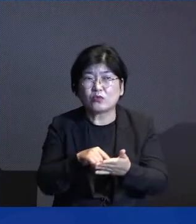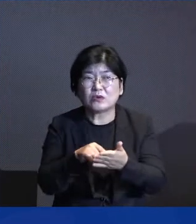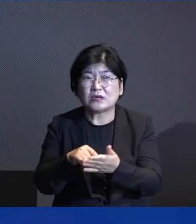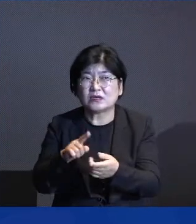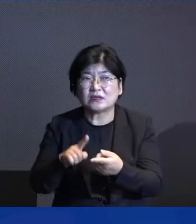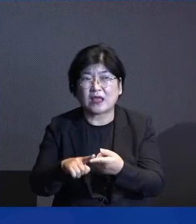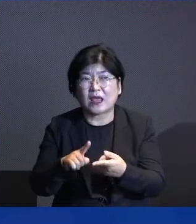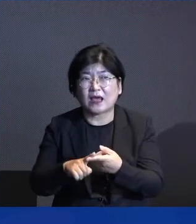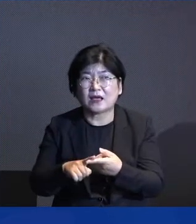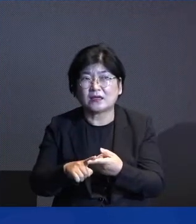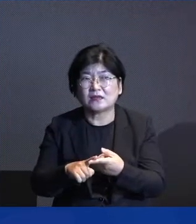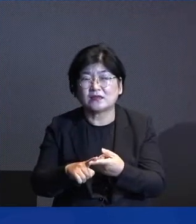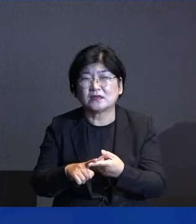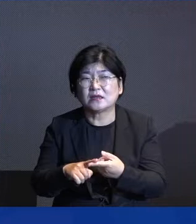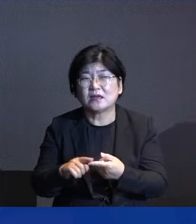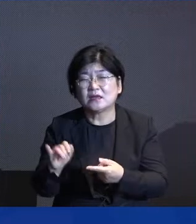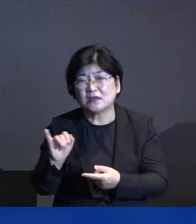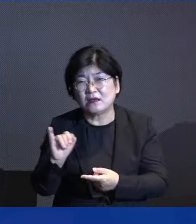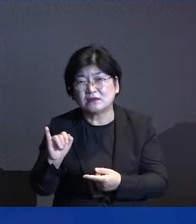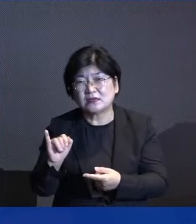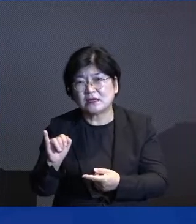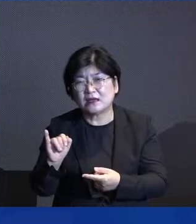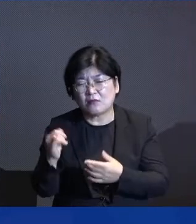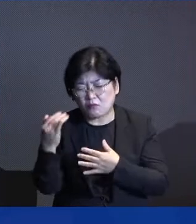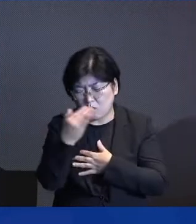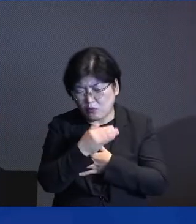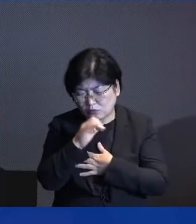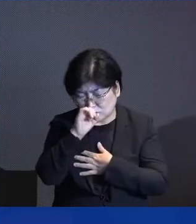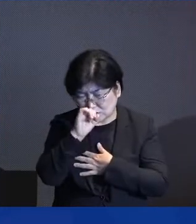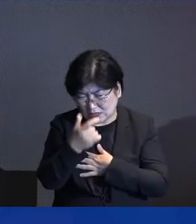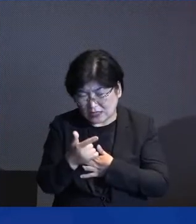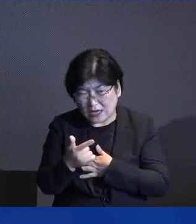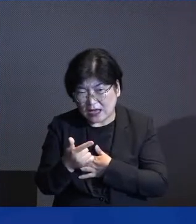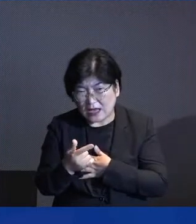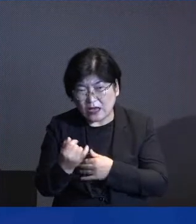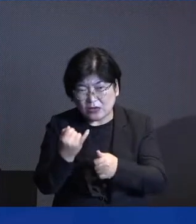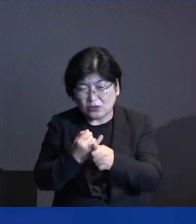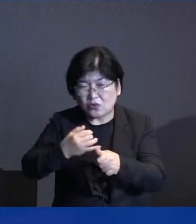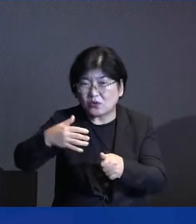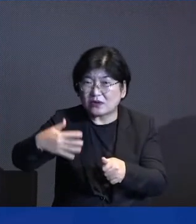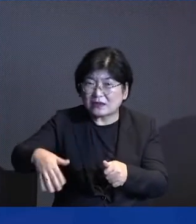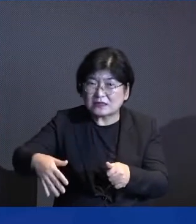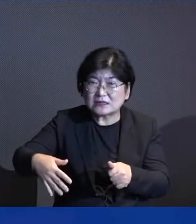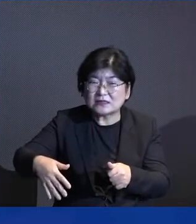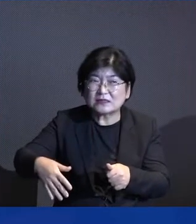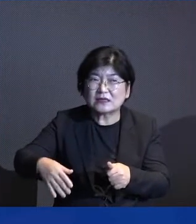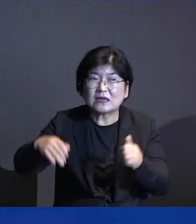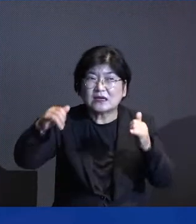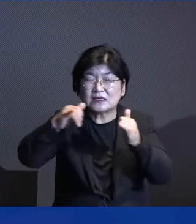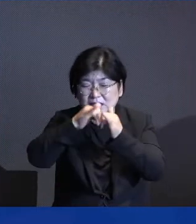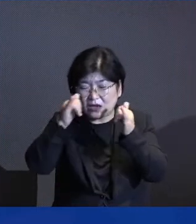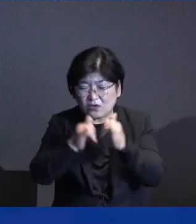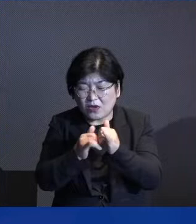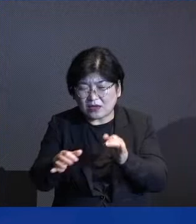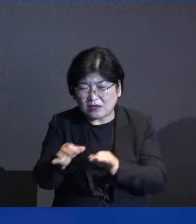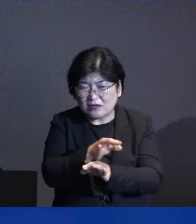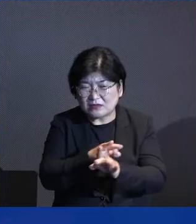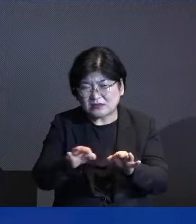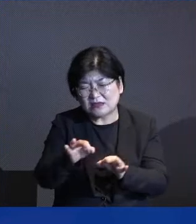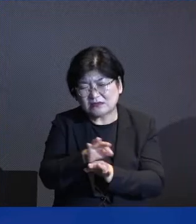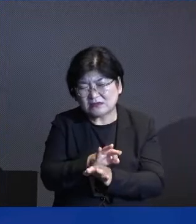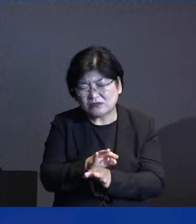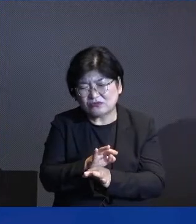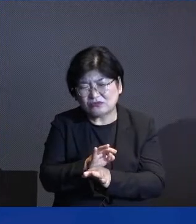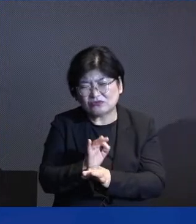not married, being widows, and low social economic status, and lack of social network or lack of